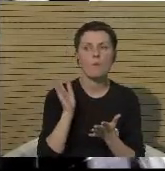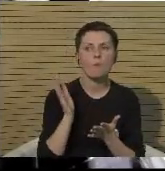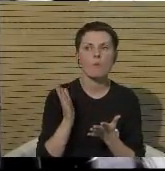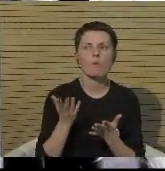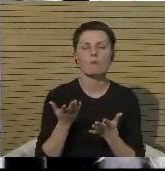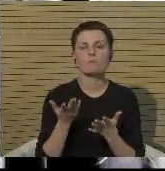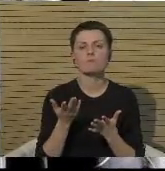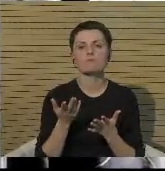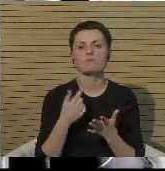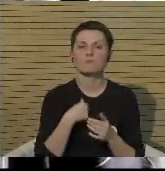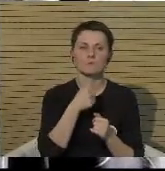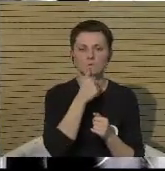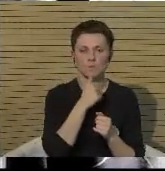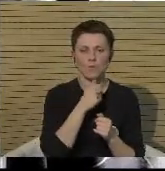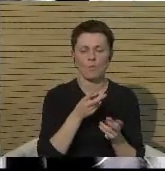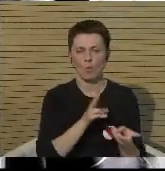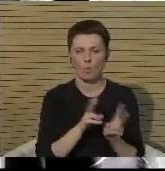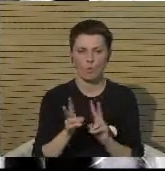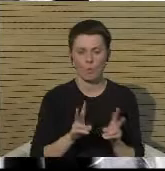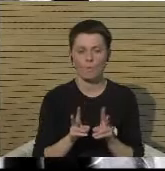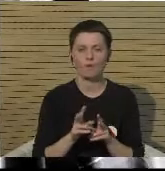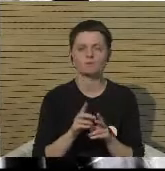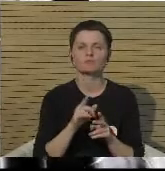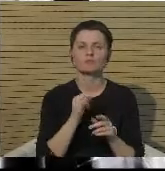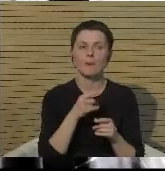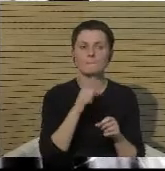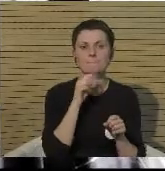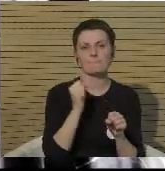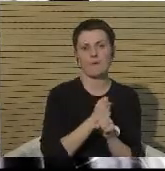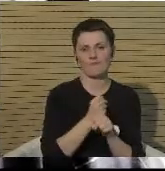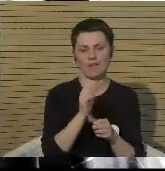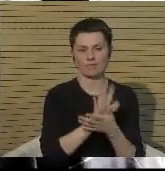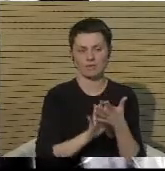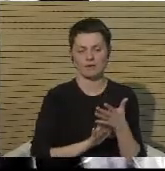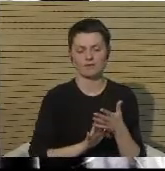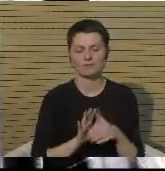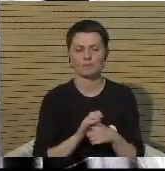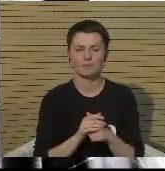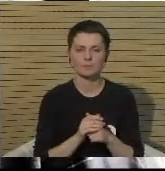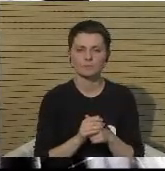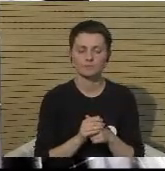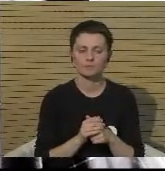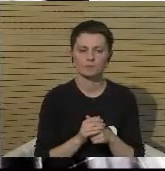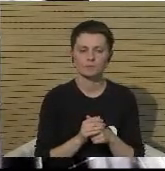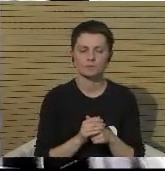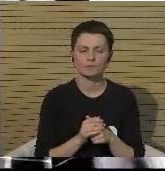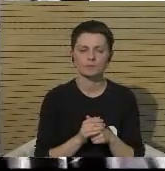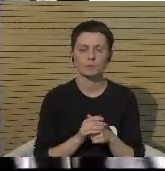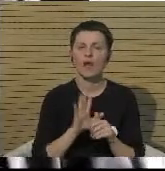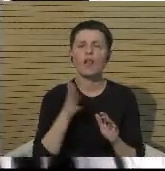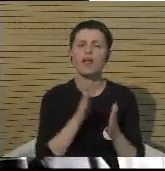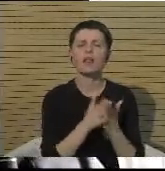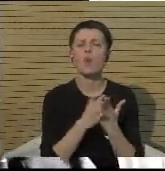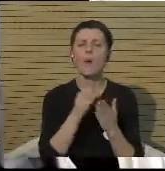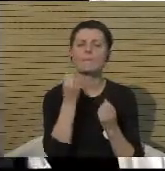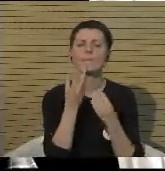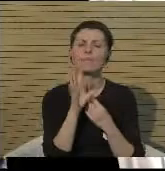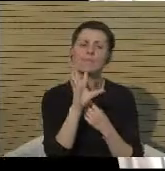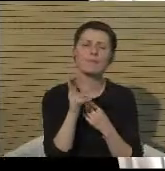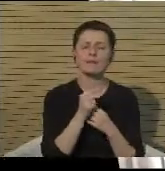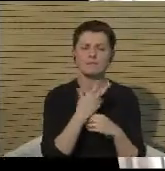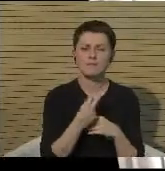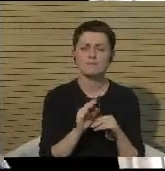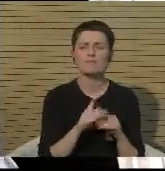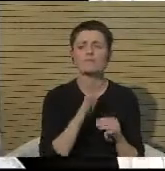by the way, which is sorry to say. Later on, I tried to translate more serious stuff,